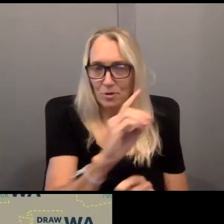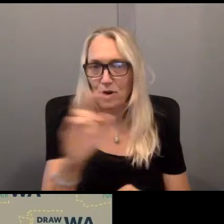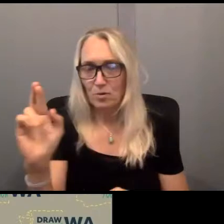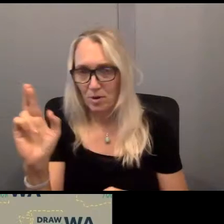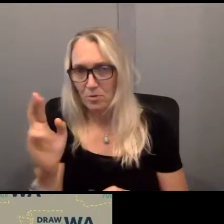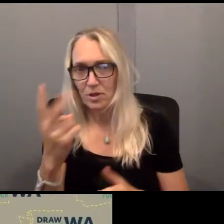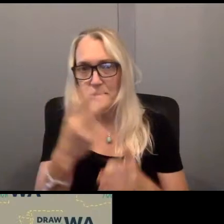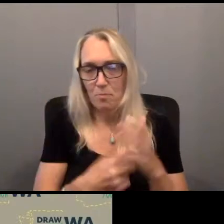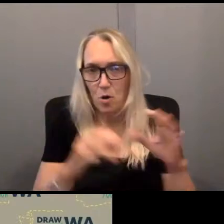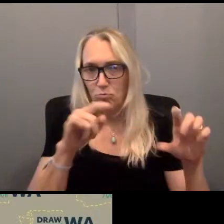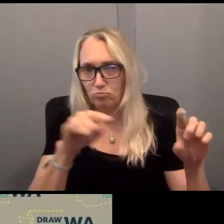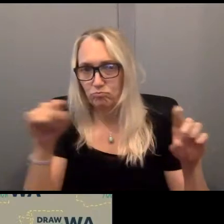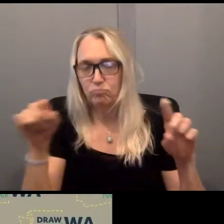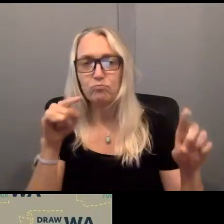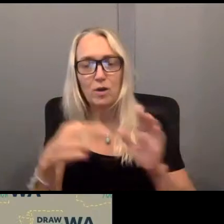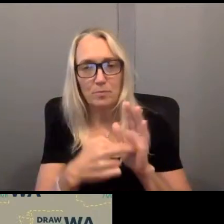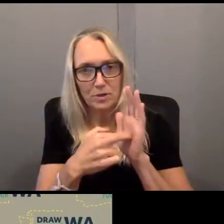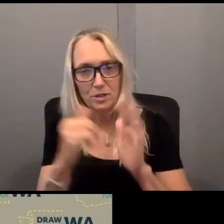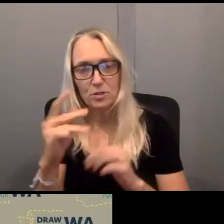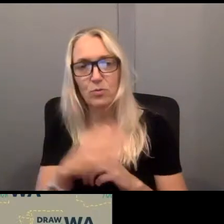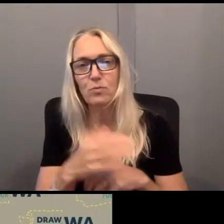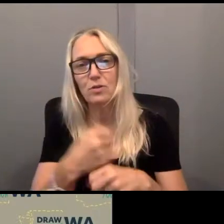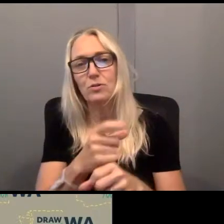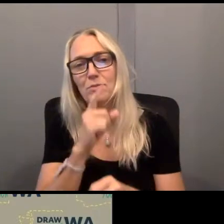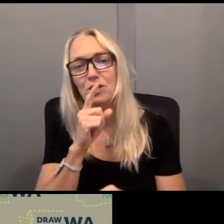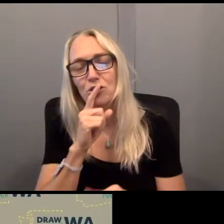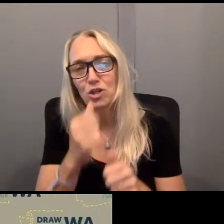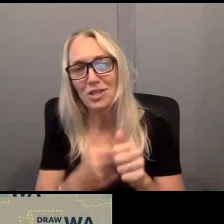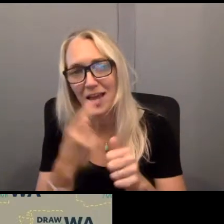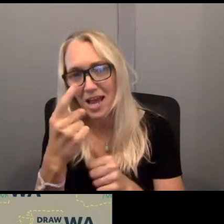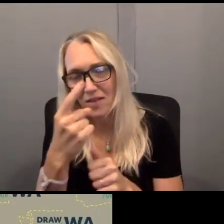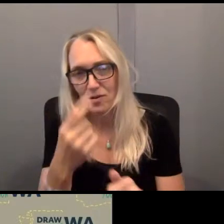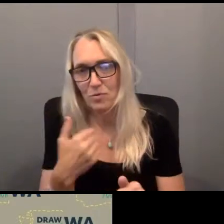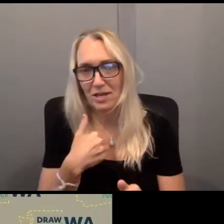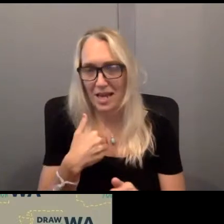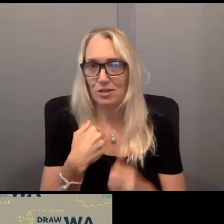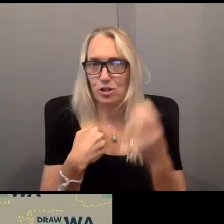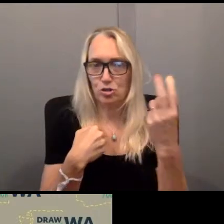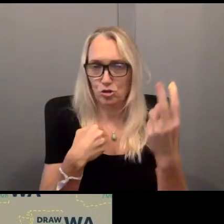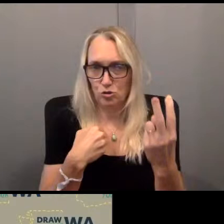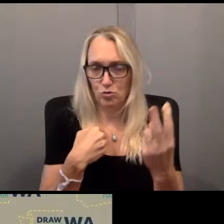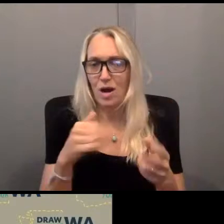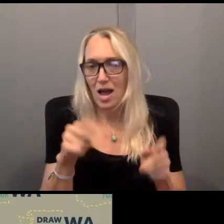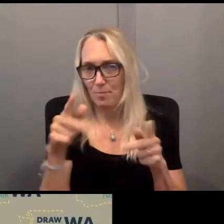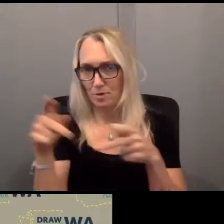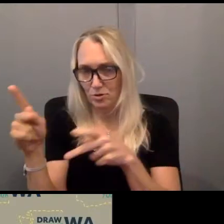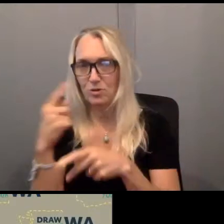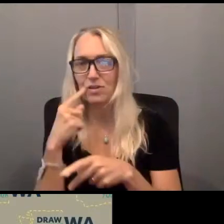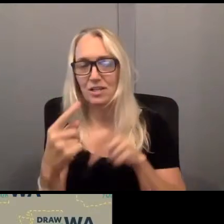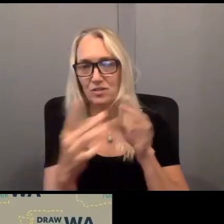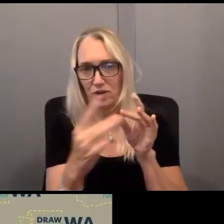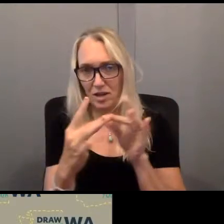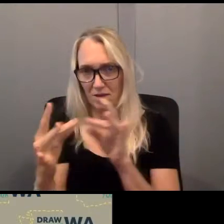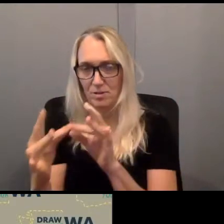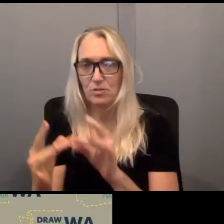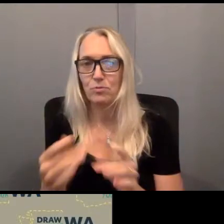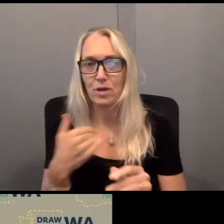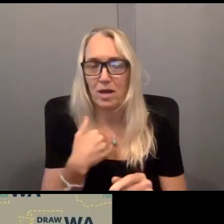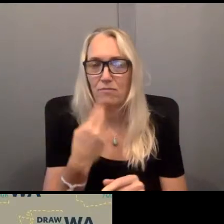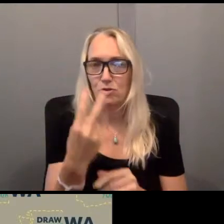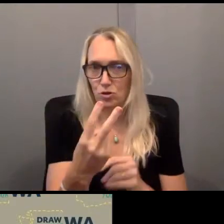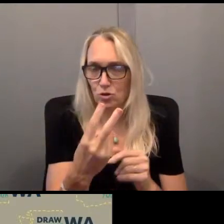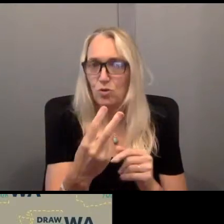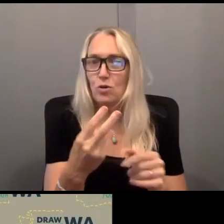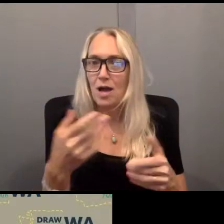to ensure that residents of each congressional district would have at least 2 opportunities for public comment. All